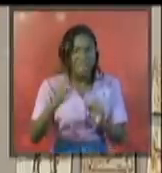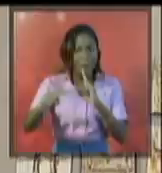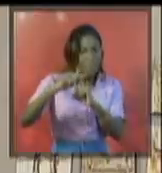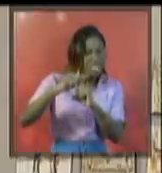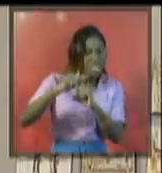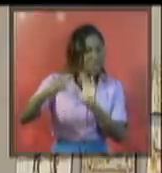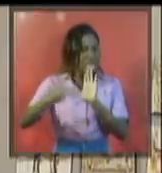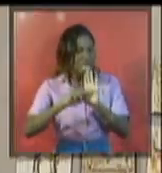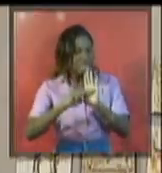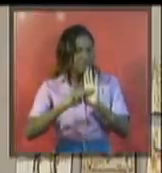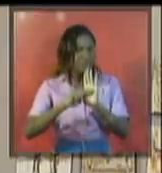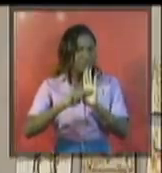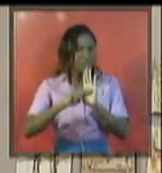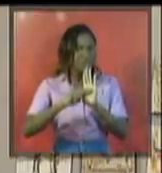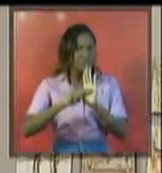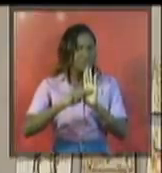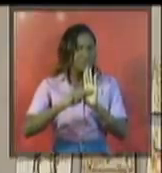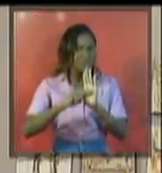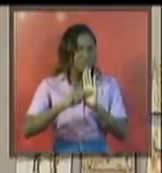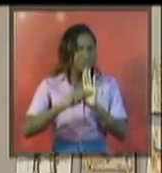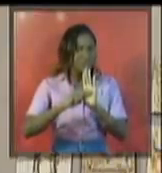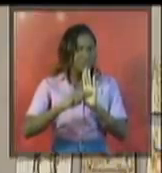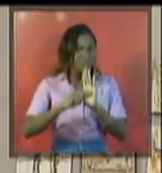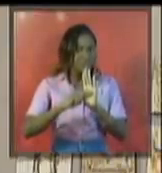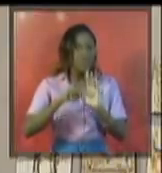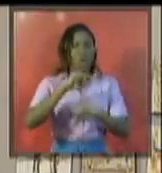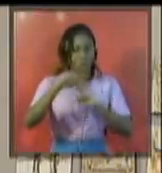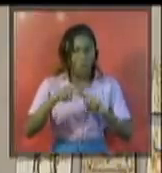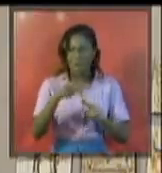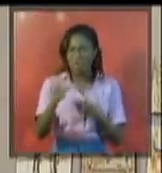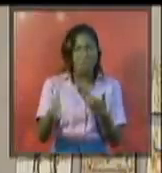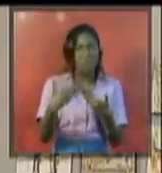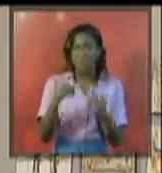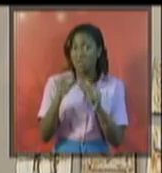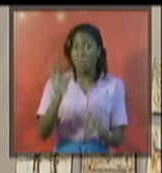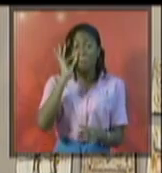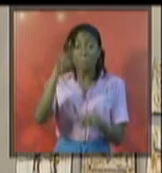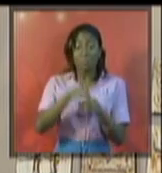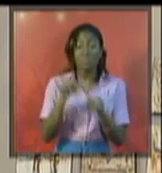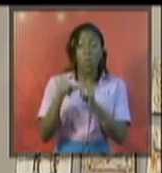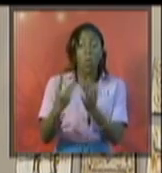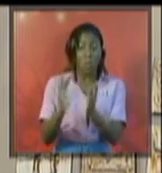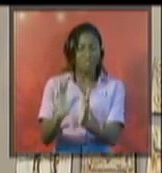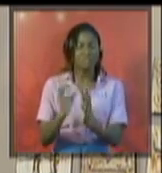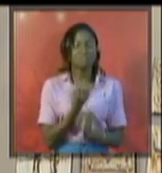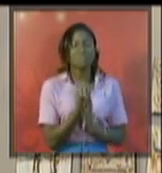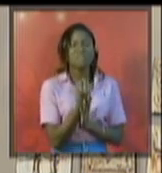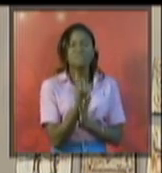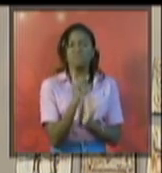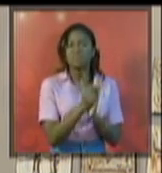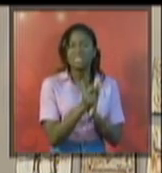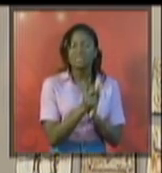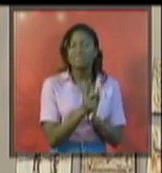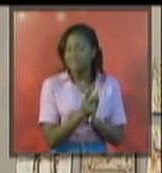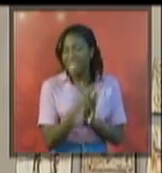negative while that person is in A&E. So those, I'd like to move on